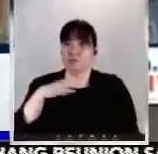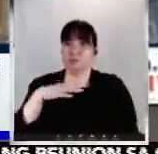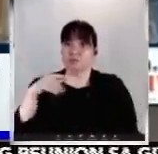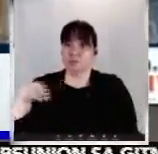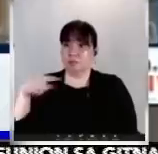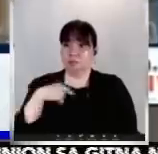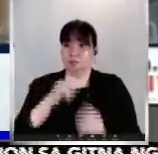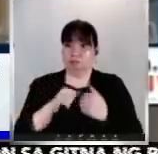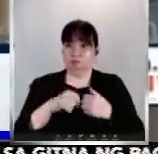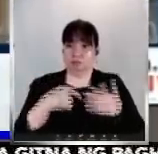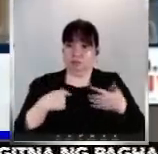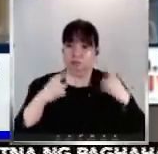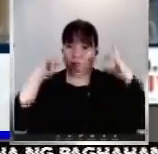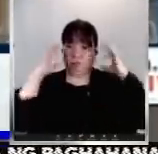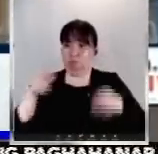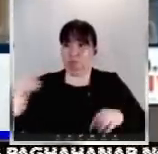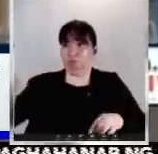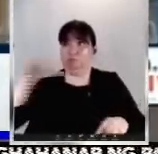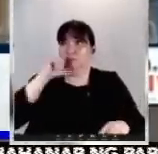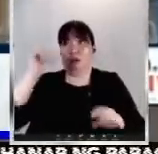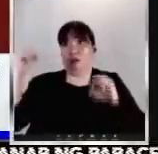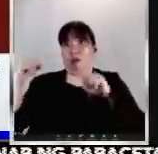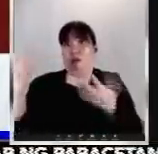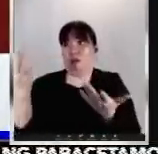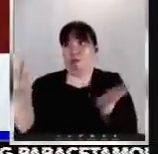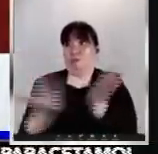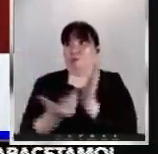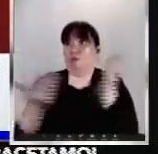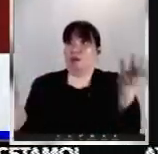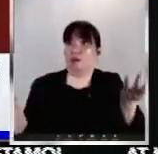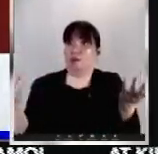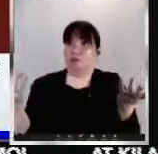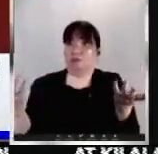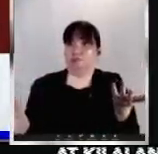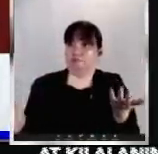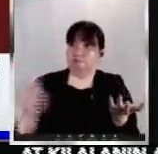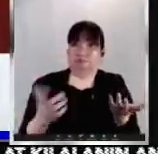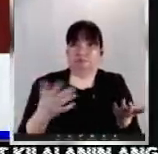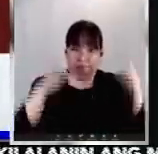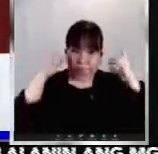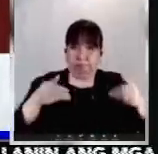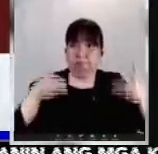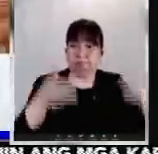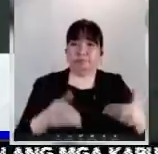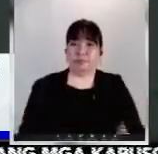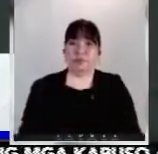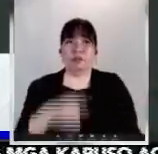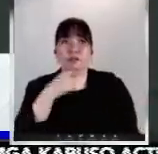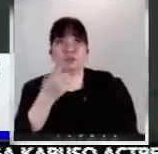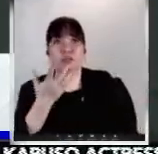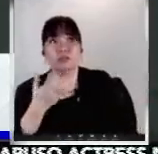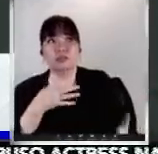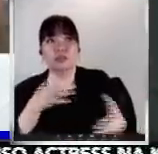his memorandum, without his evidence. Paliwanag ng abogado ni Marcos na si Attorney Hannah Barcena,